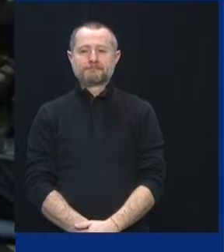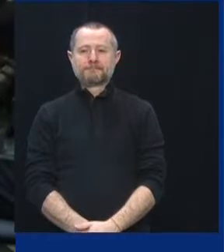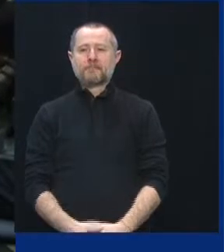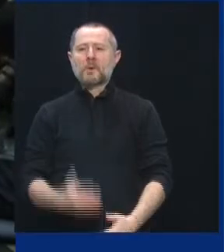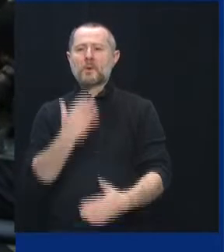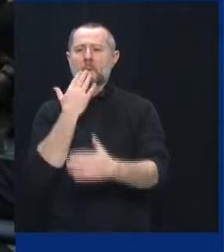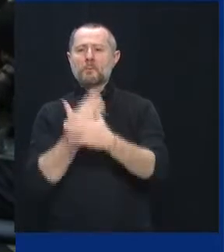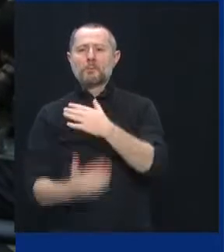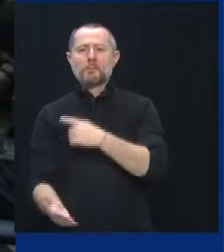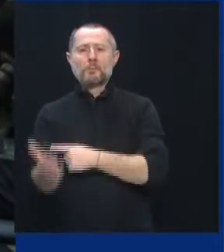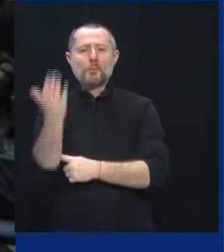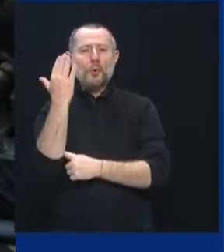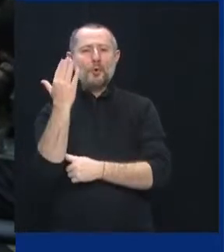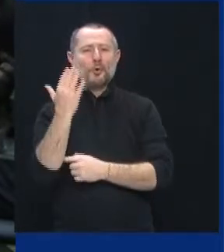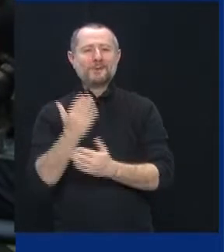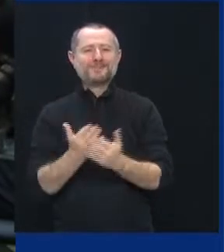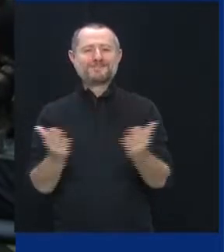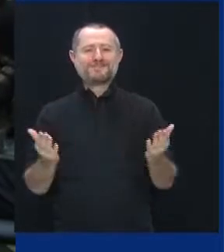morning.